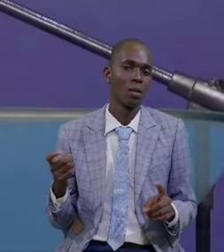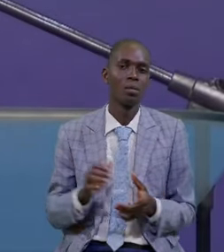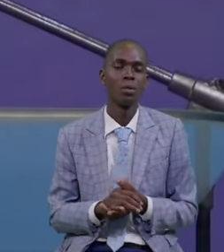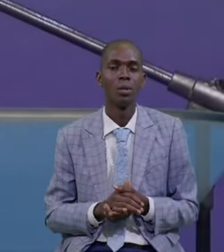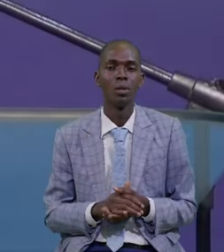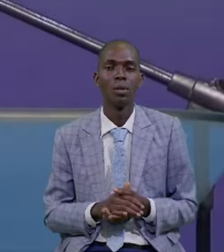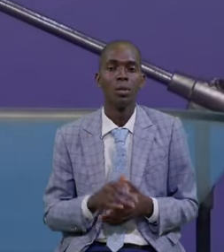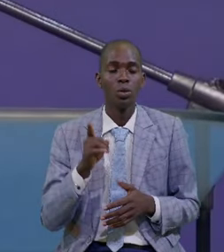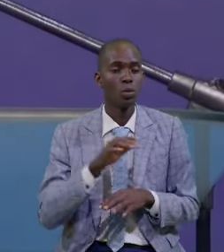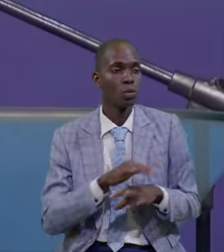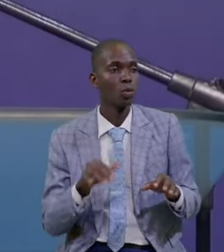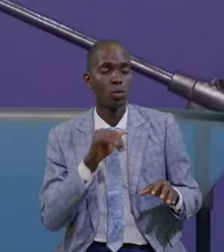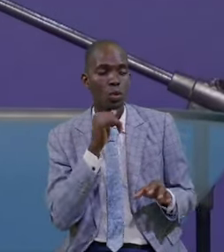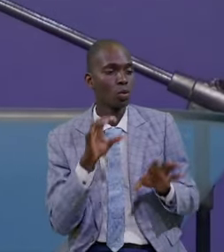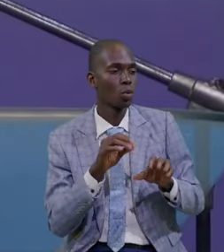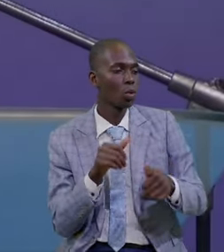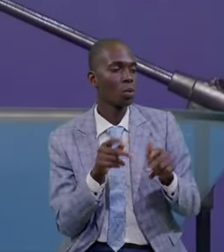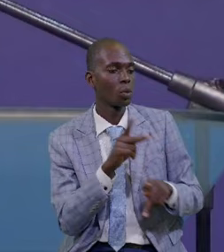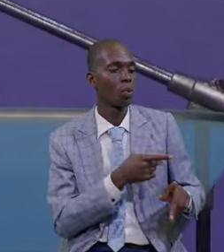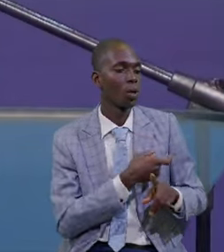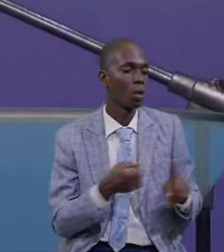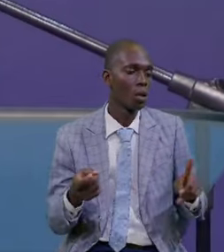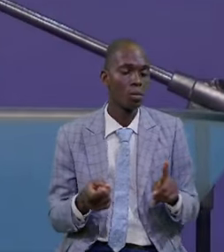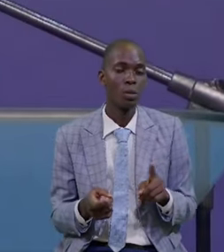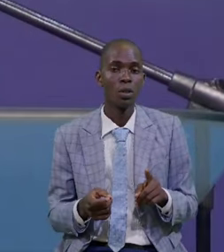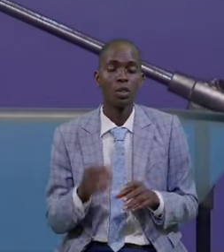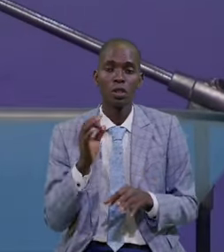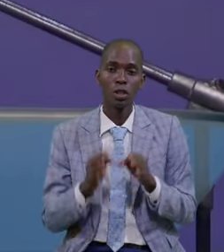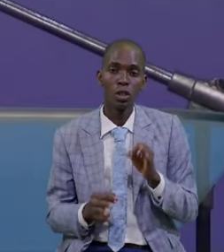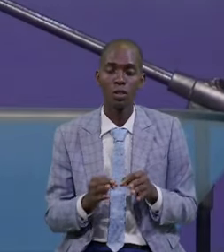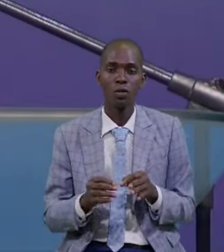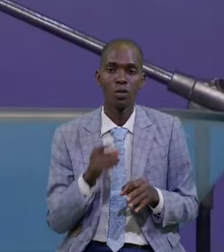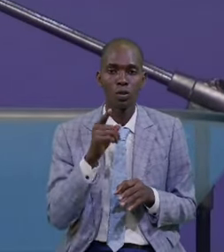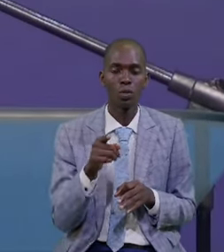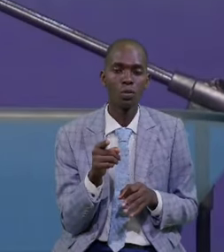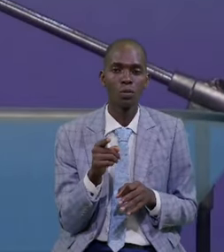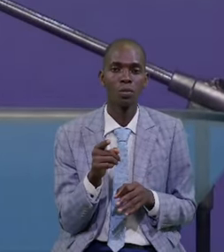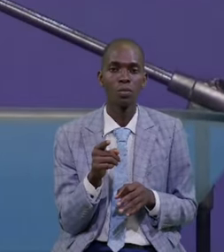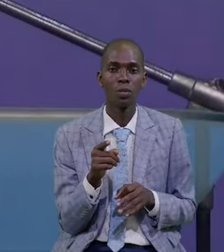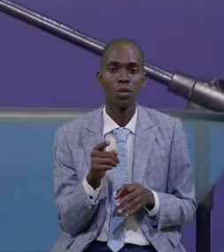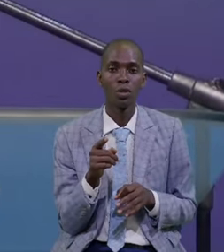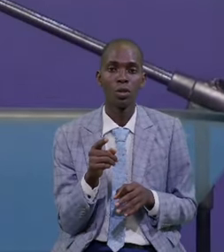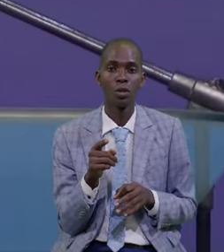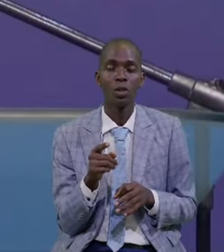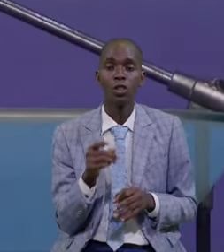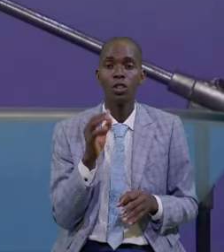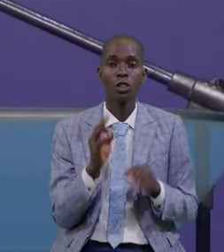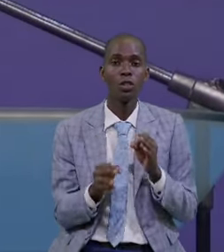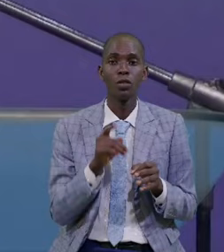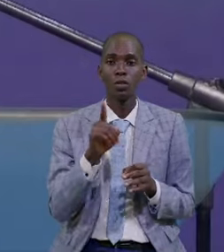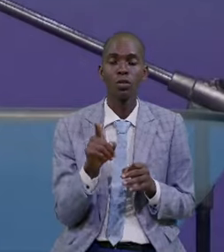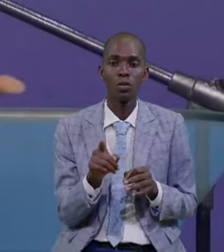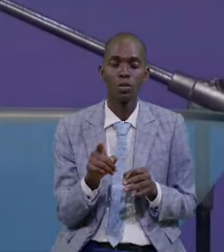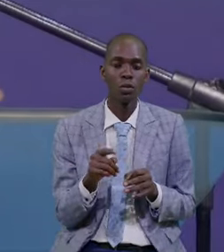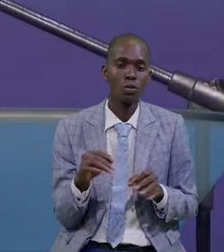much harm by, if you delight in lying, the Holy Spirit will know you are committed to lying.